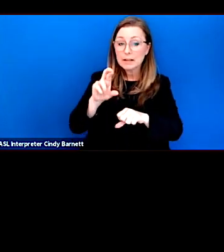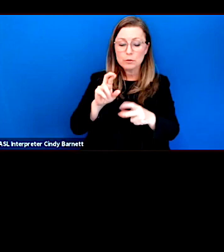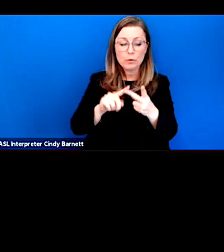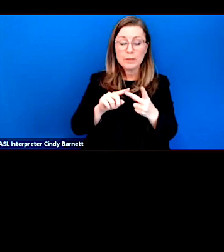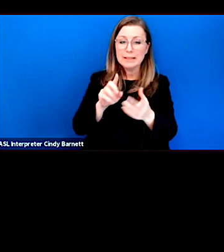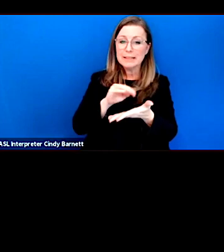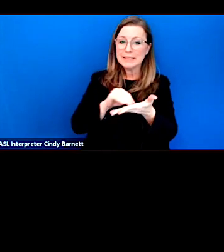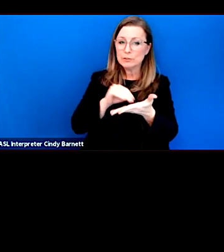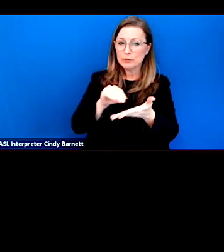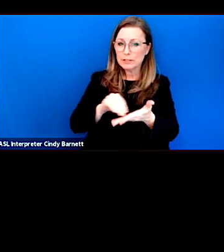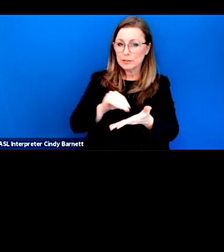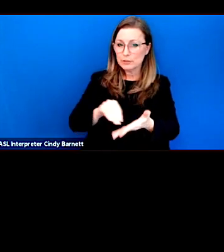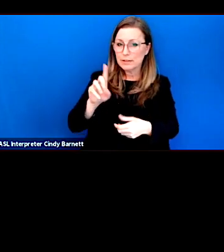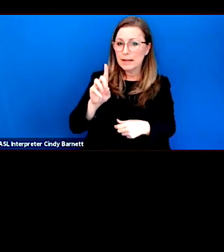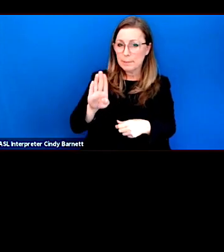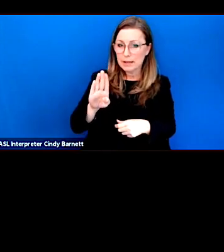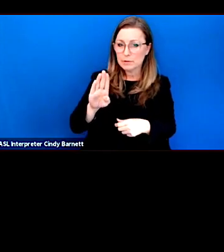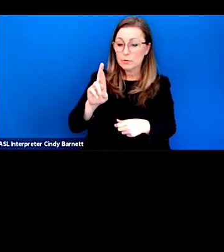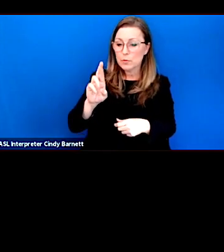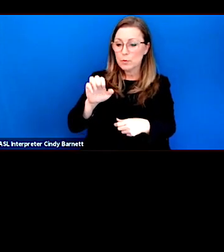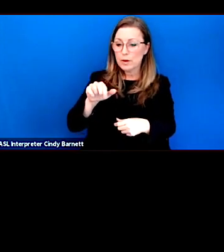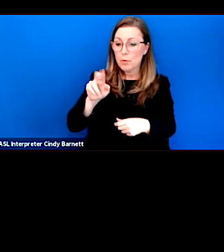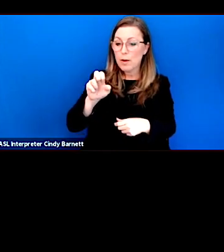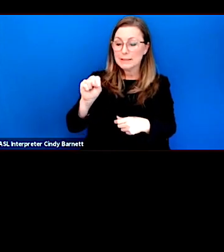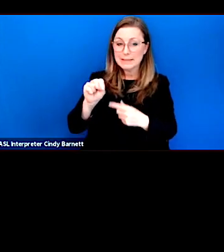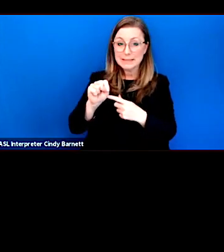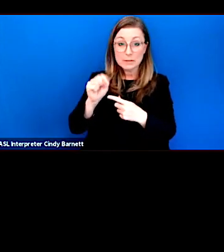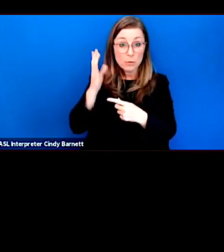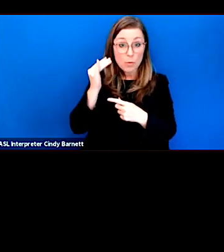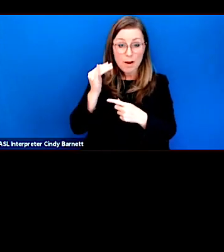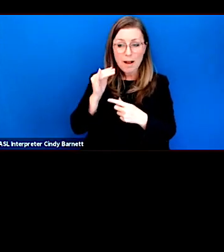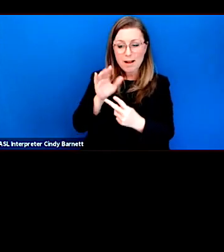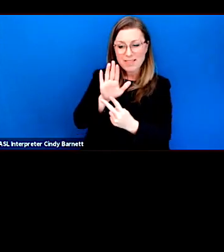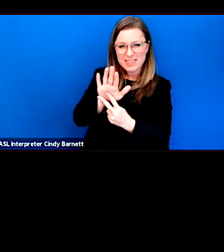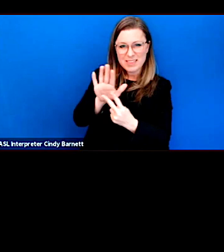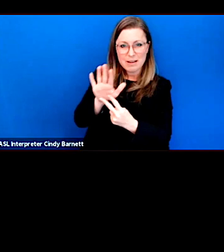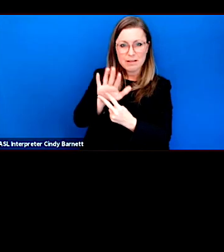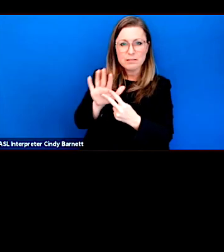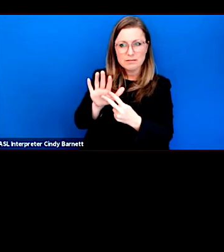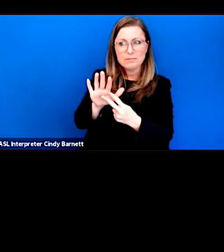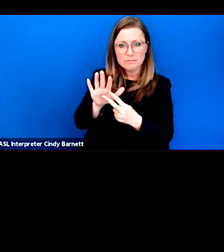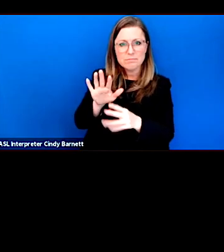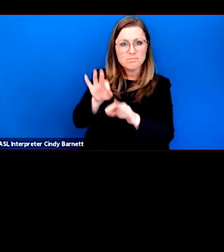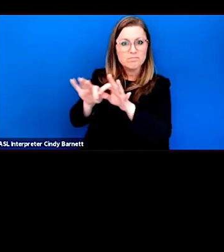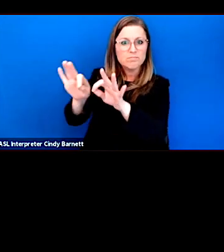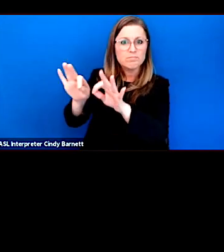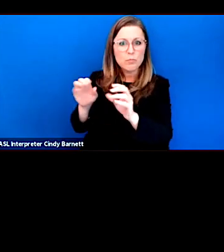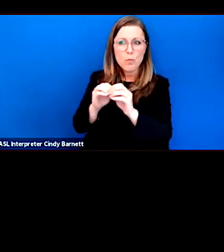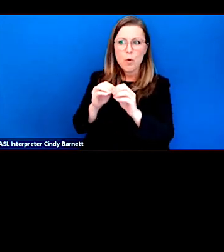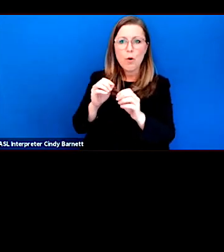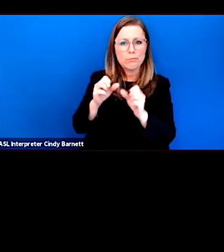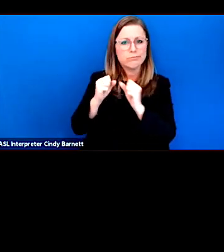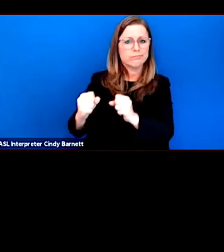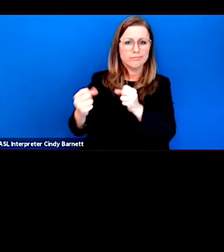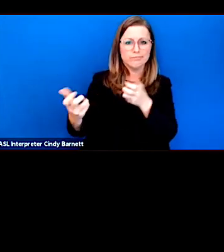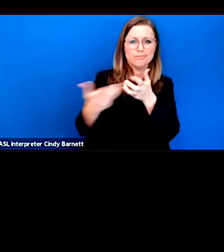that results tended to be more relevant and targeted. When you begin your search process, it is